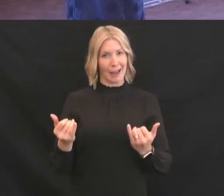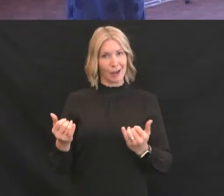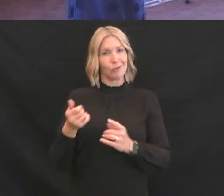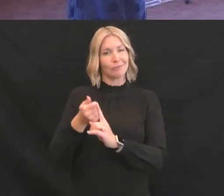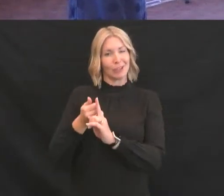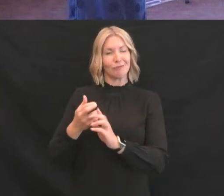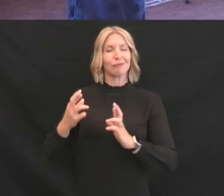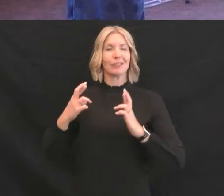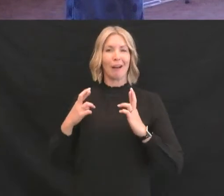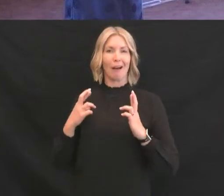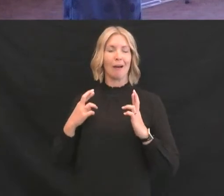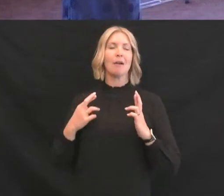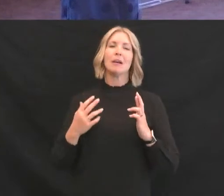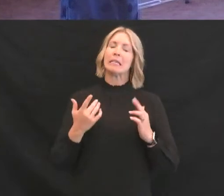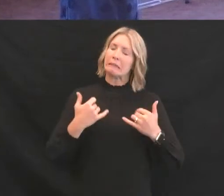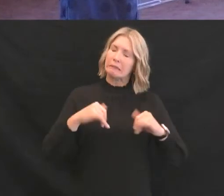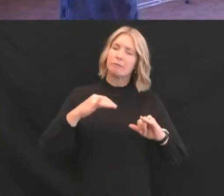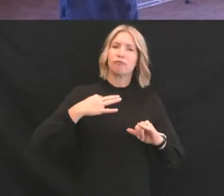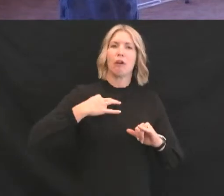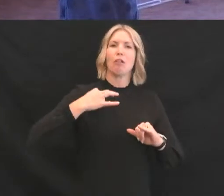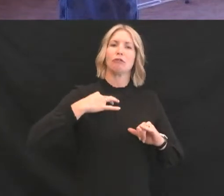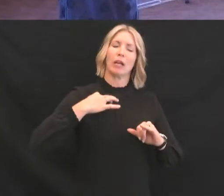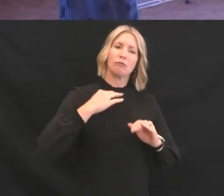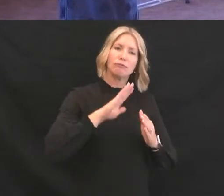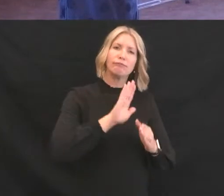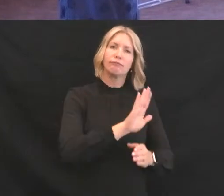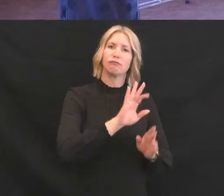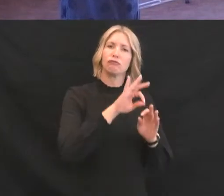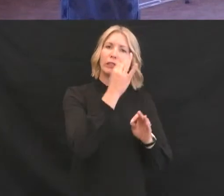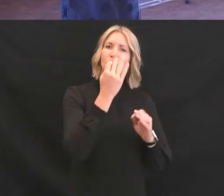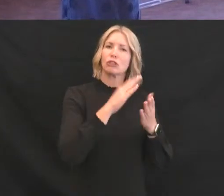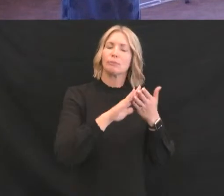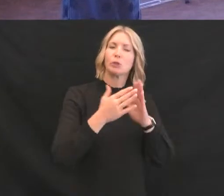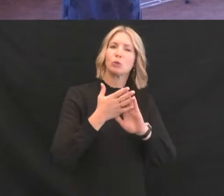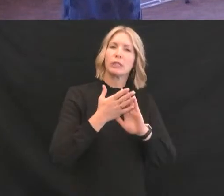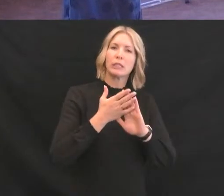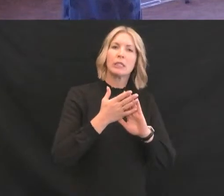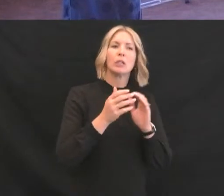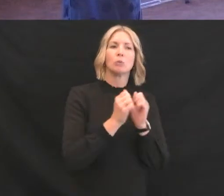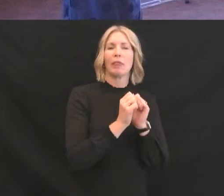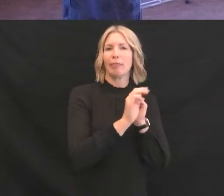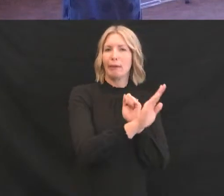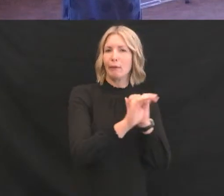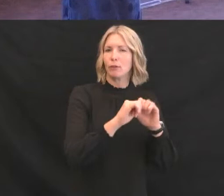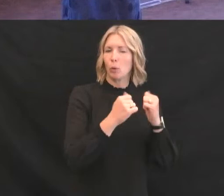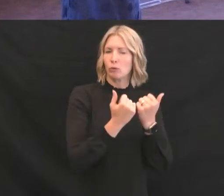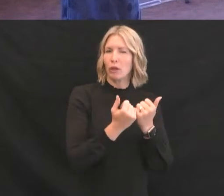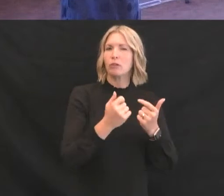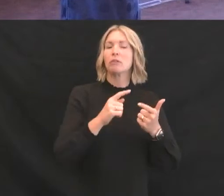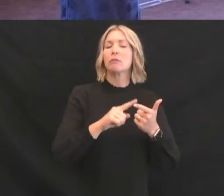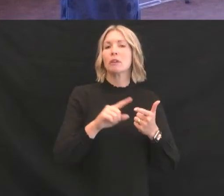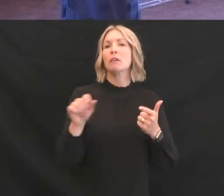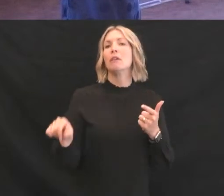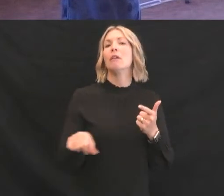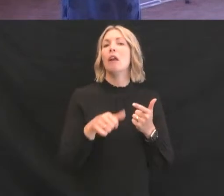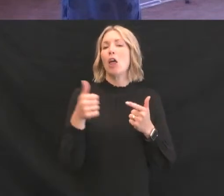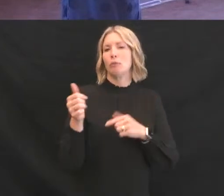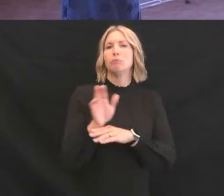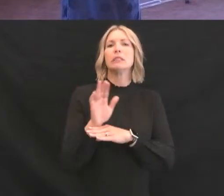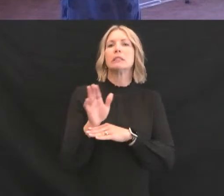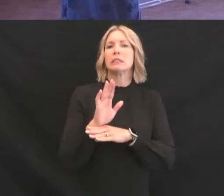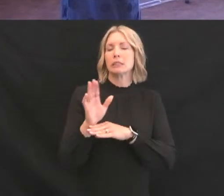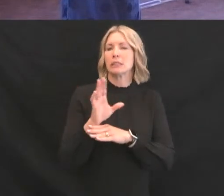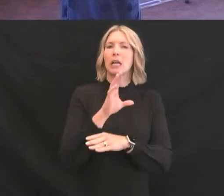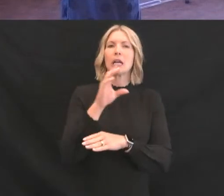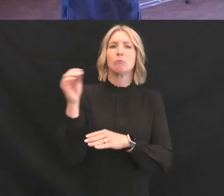on the board of directors of Les Terre-Neuviens Français and the board of directors of the Long Range Community Business Development